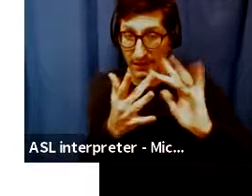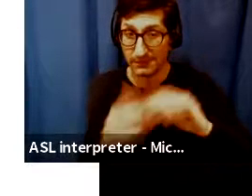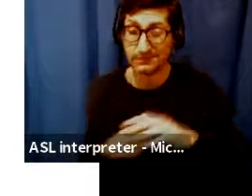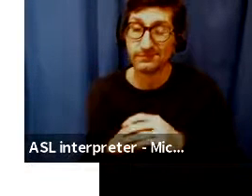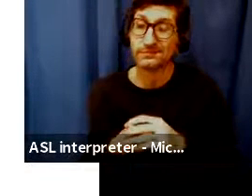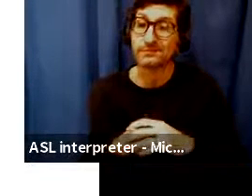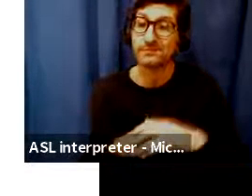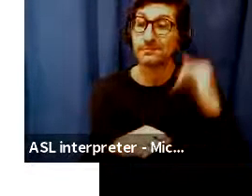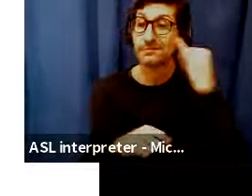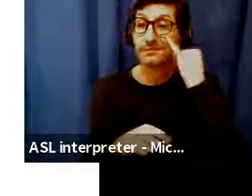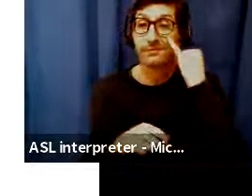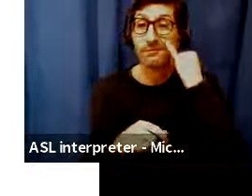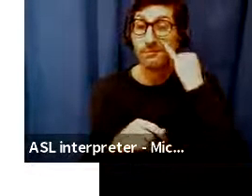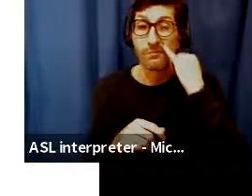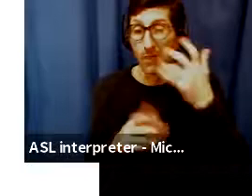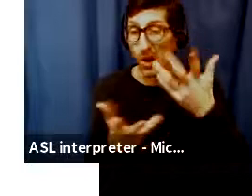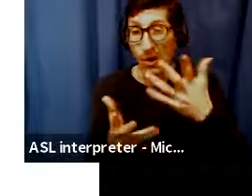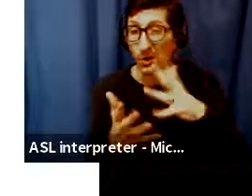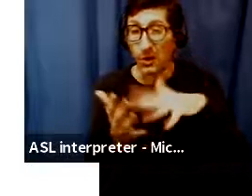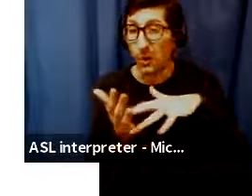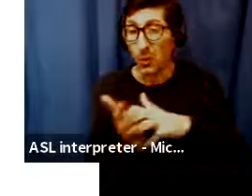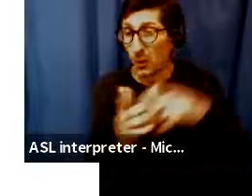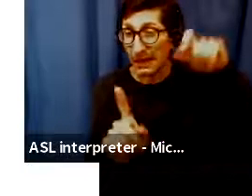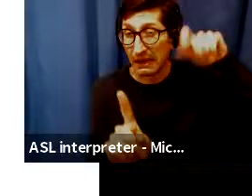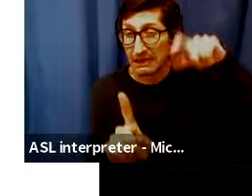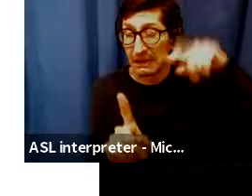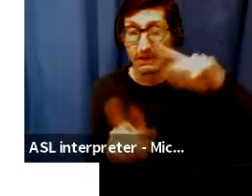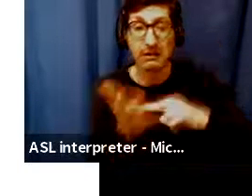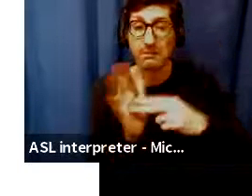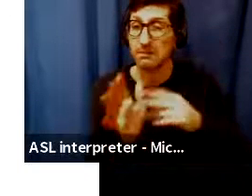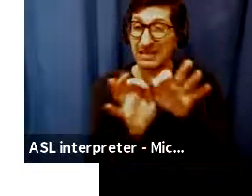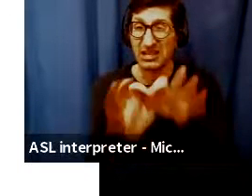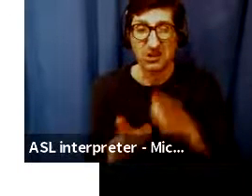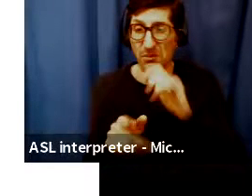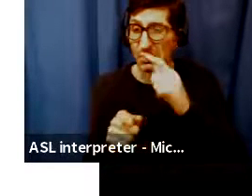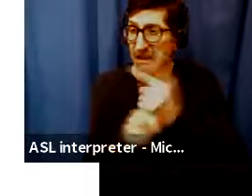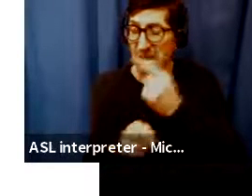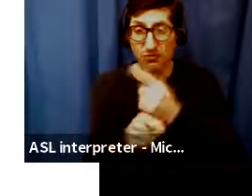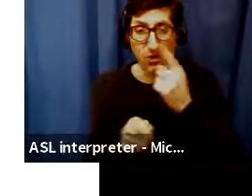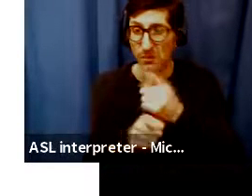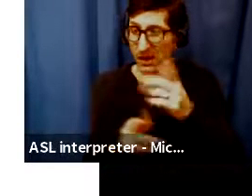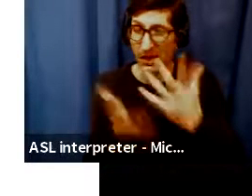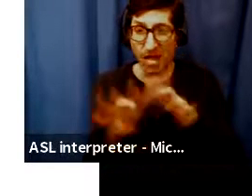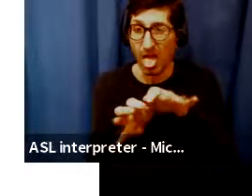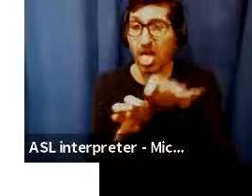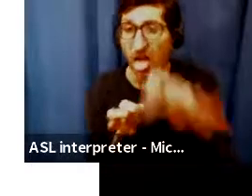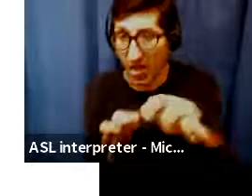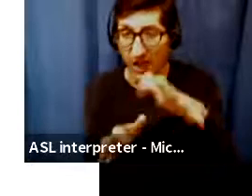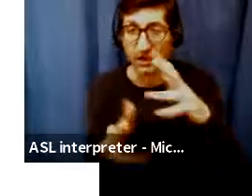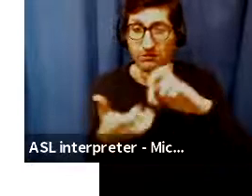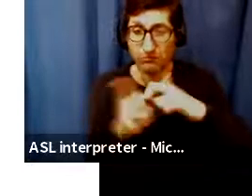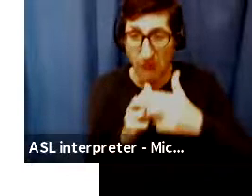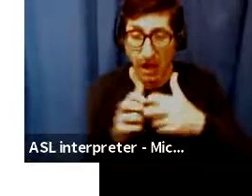lag, then a video remote interpreter won't be appropriate. Also, staff need